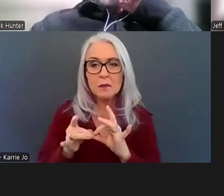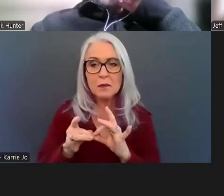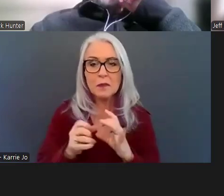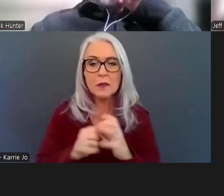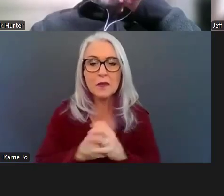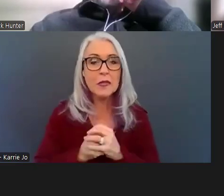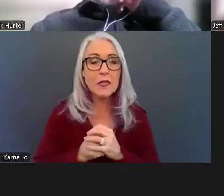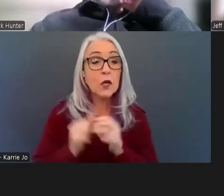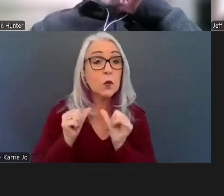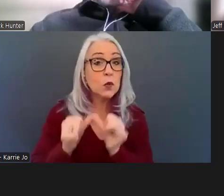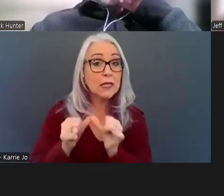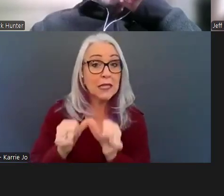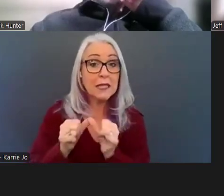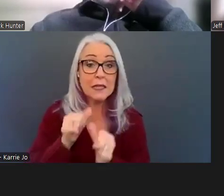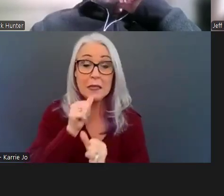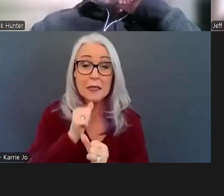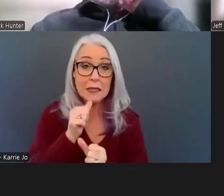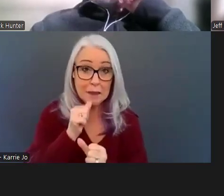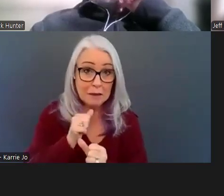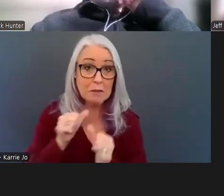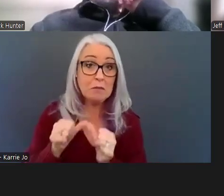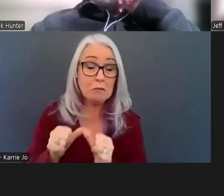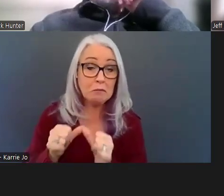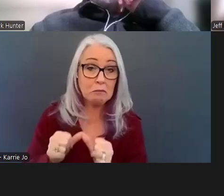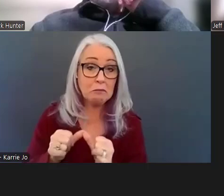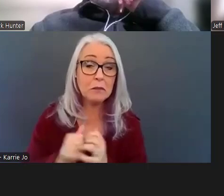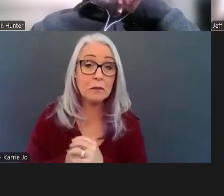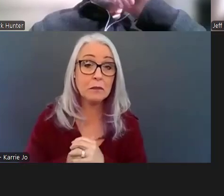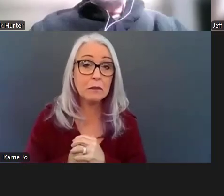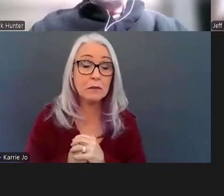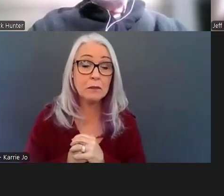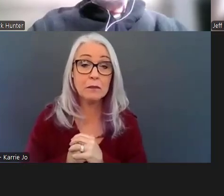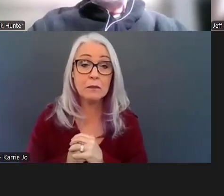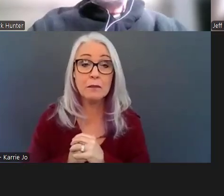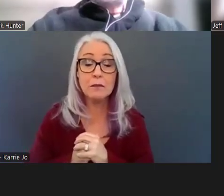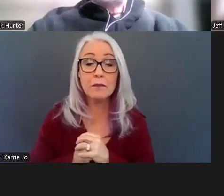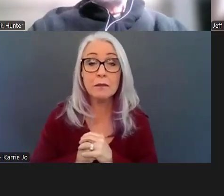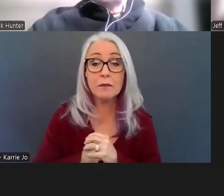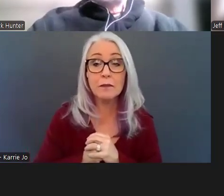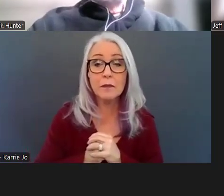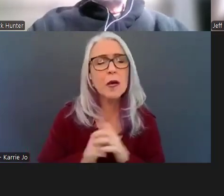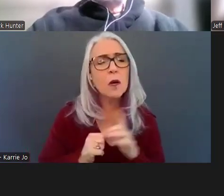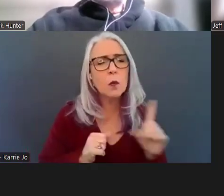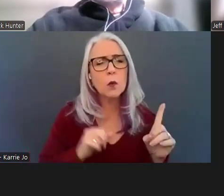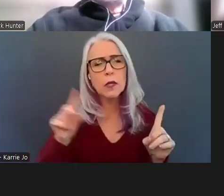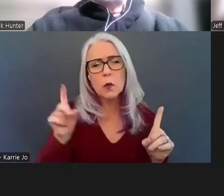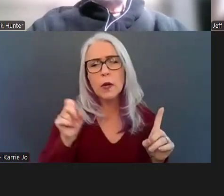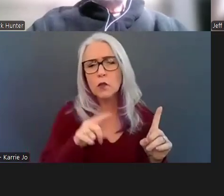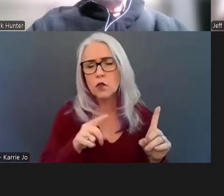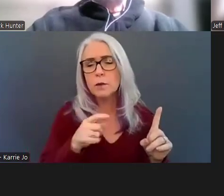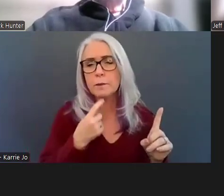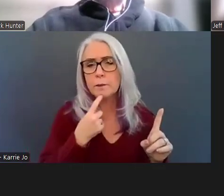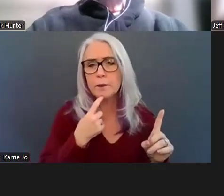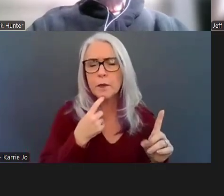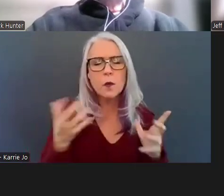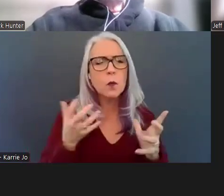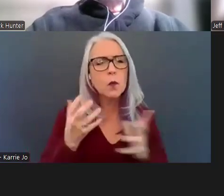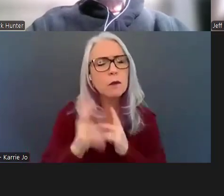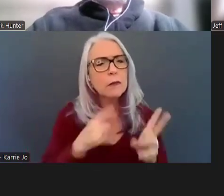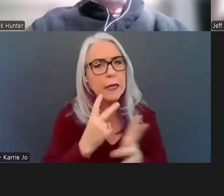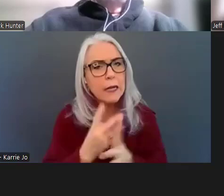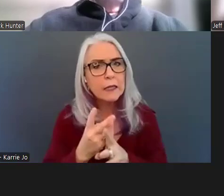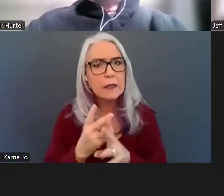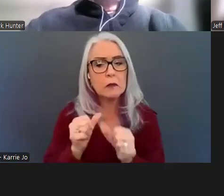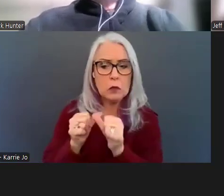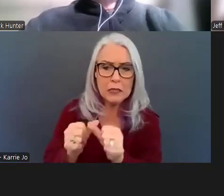resiliency. And uh, one question is, would resiliency of our forest